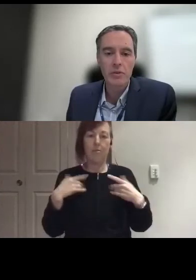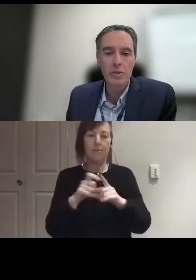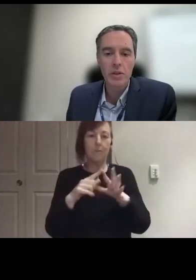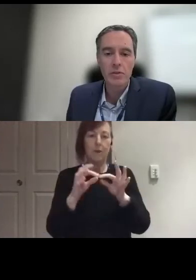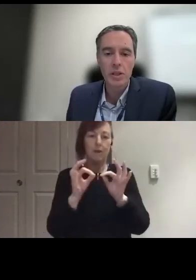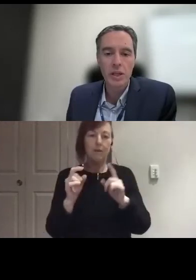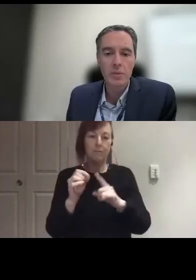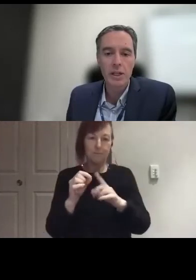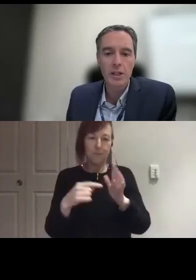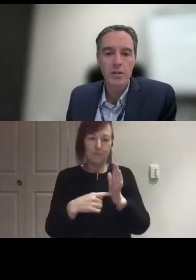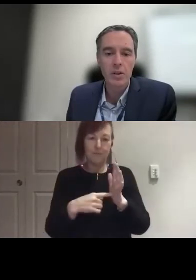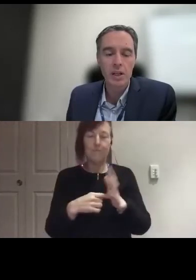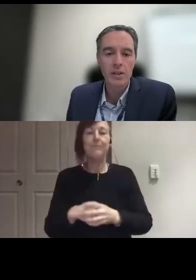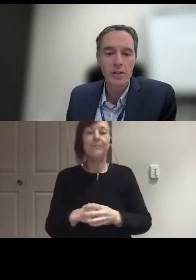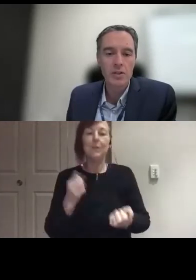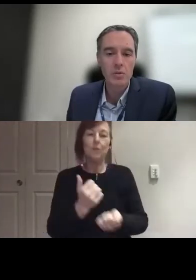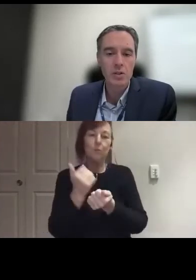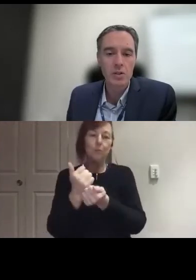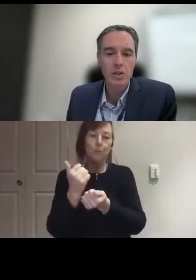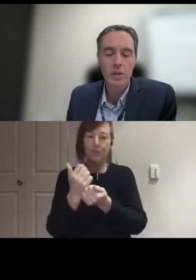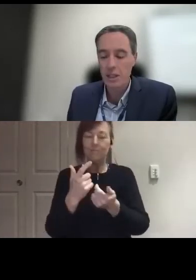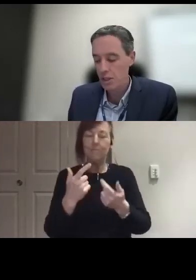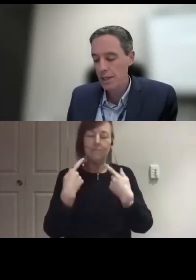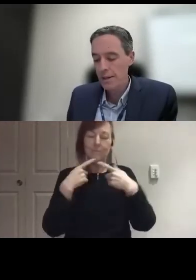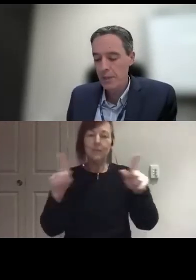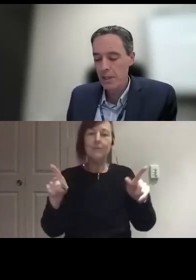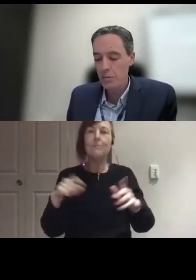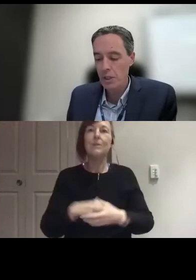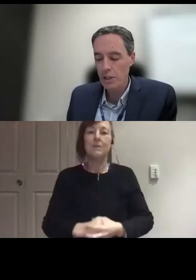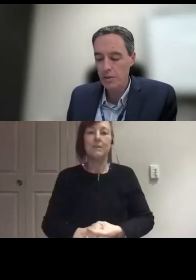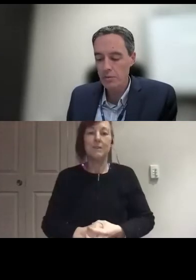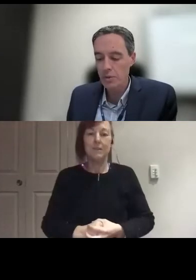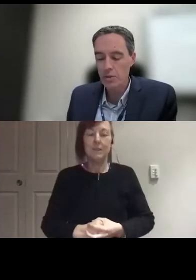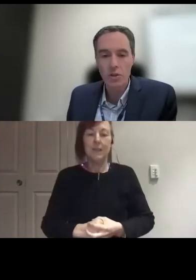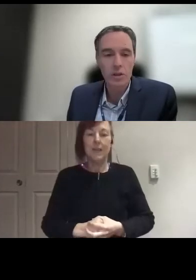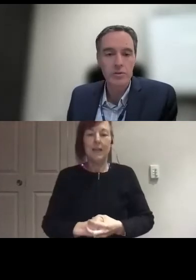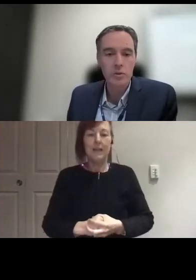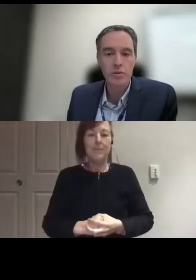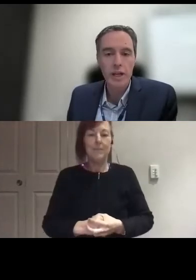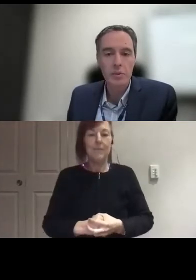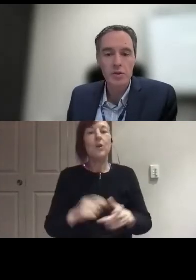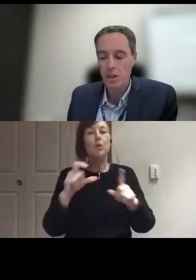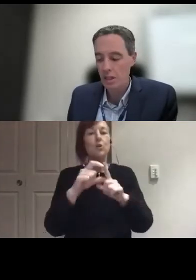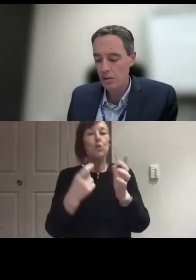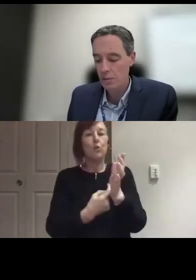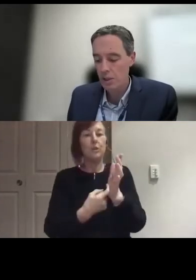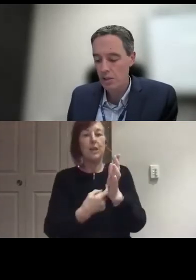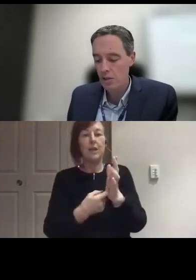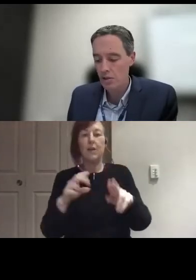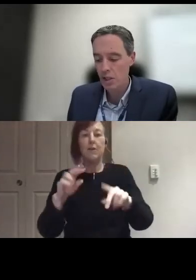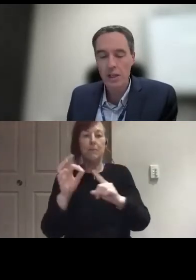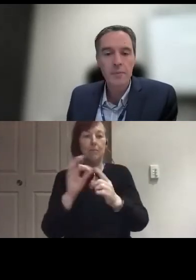of oversight of the outbreak and related issues that we're trying to manage. And then we'll hear from Dr. Fung Pham, who's the